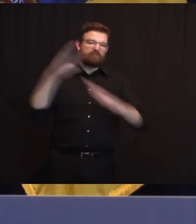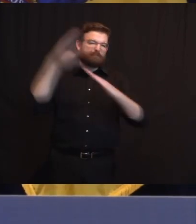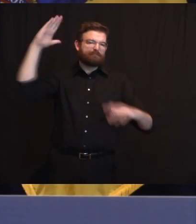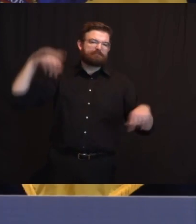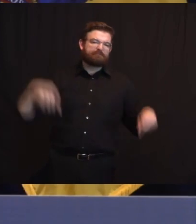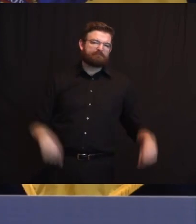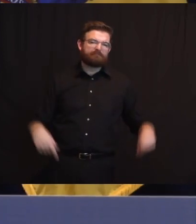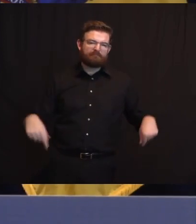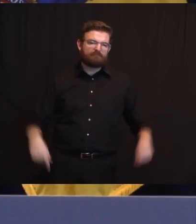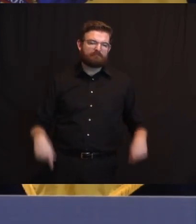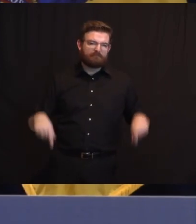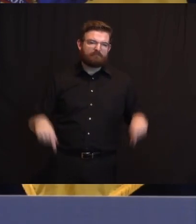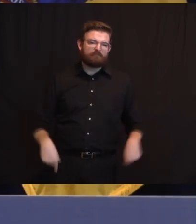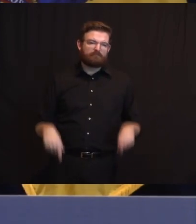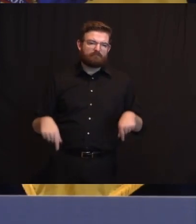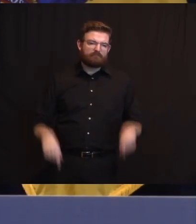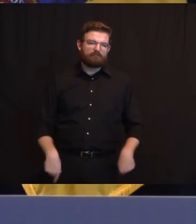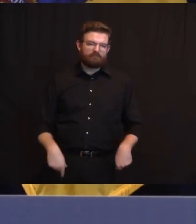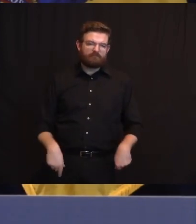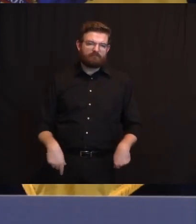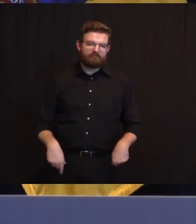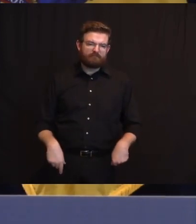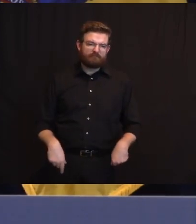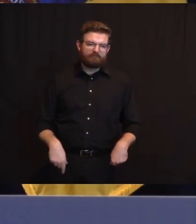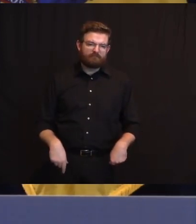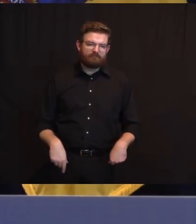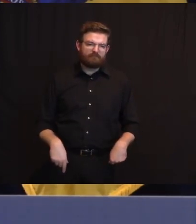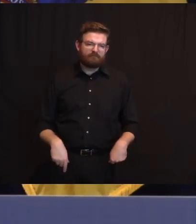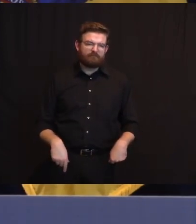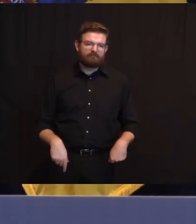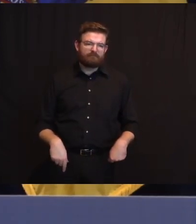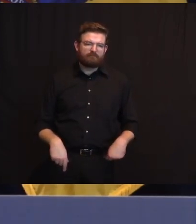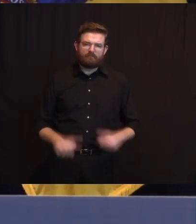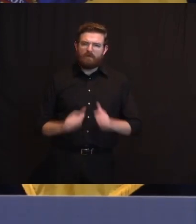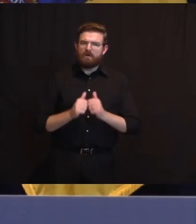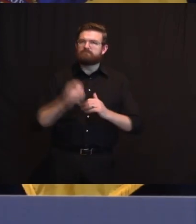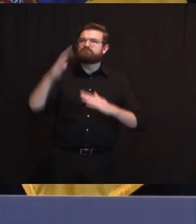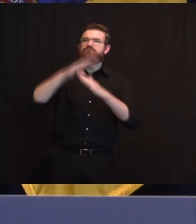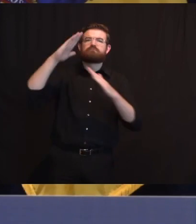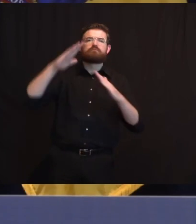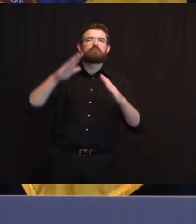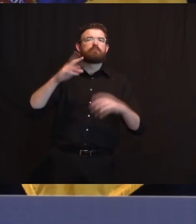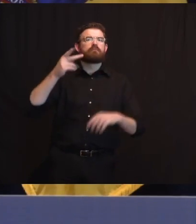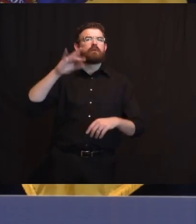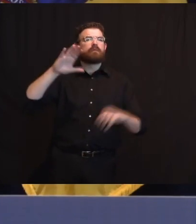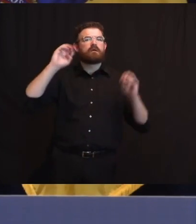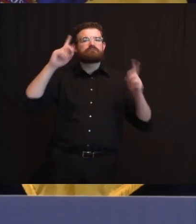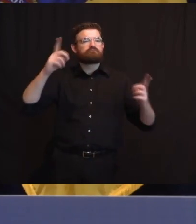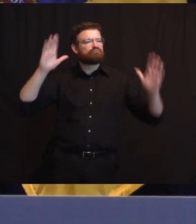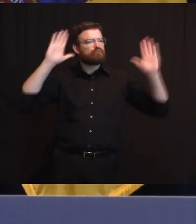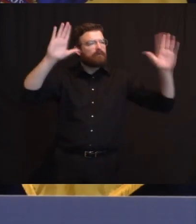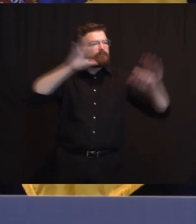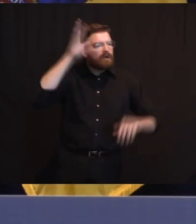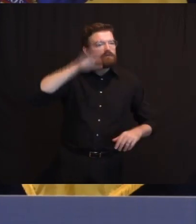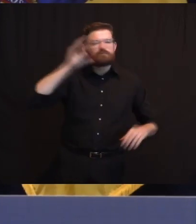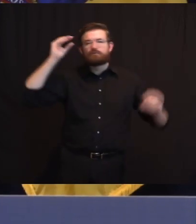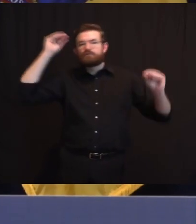have great professionals, great parents, great kids. We are there because of all that. And that will give us a huge